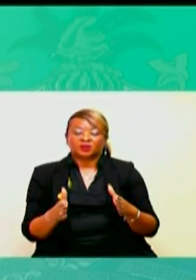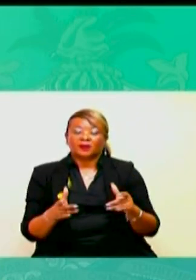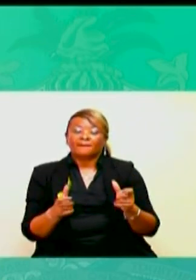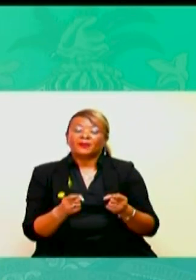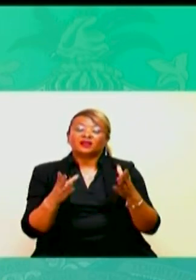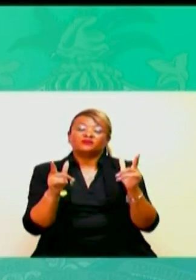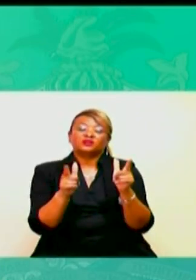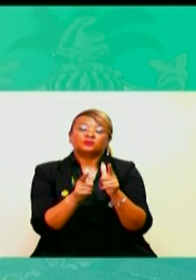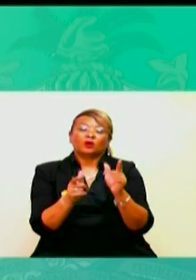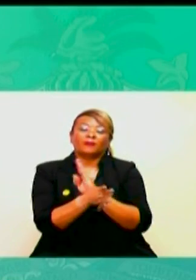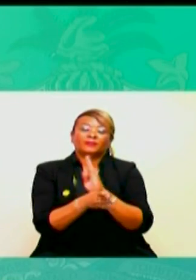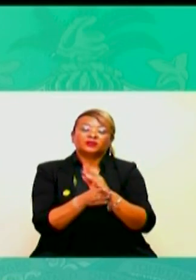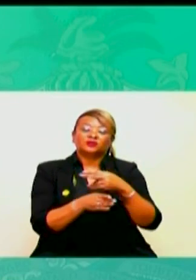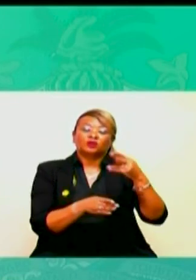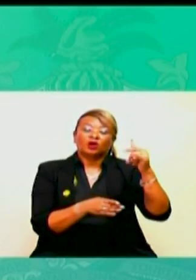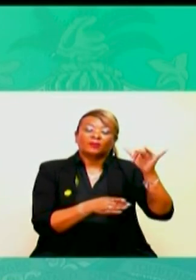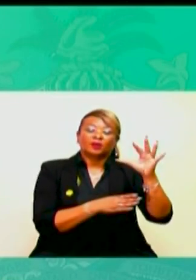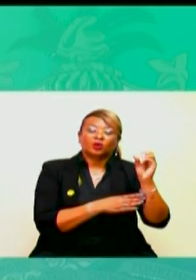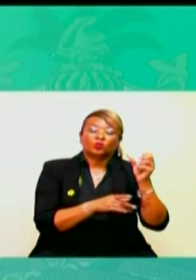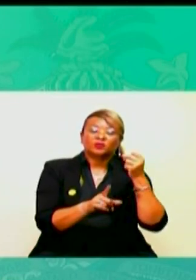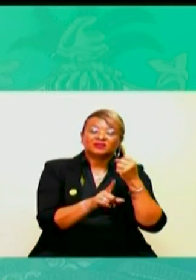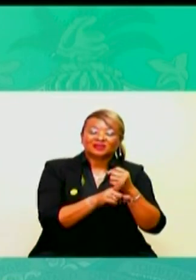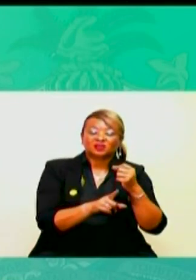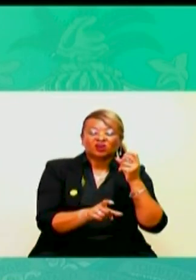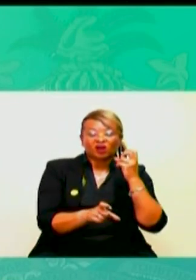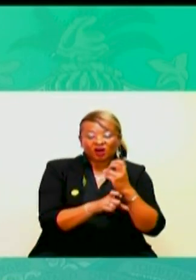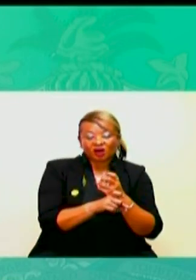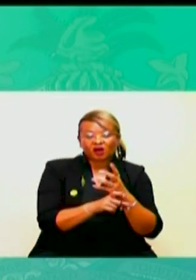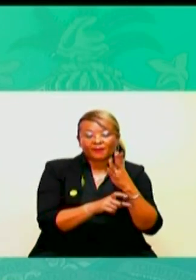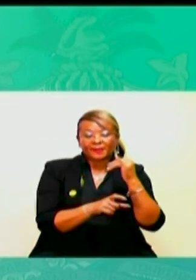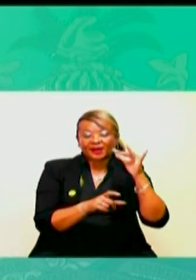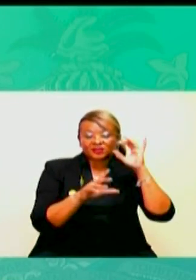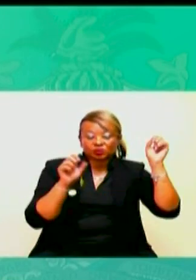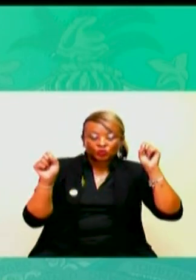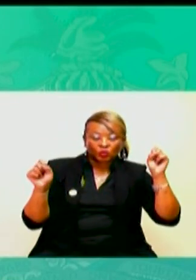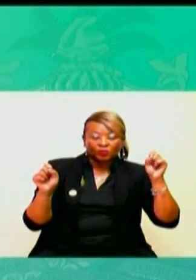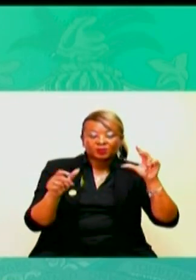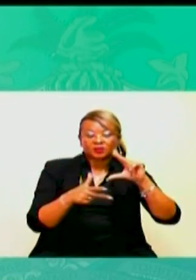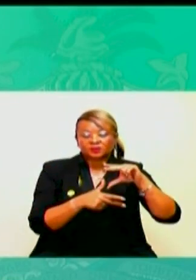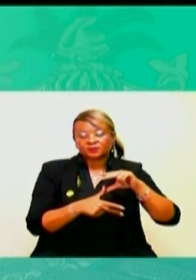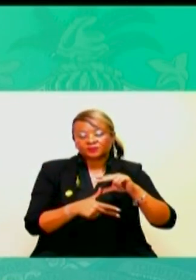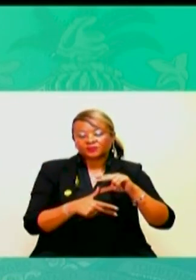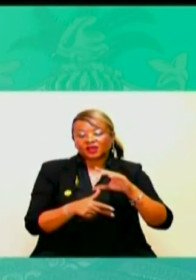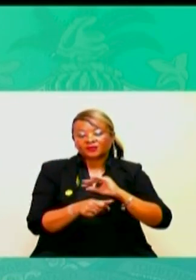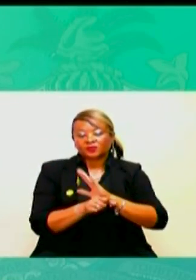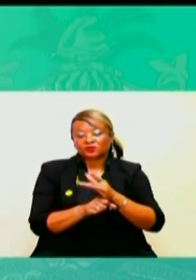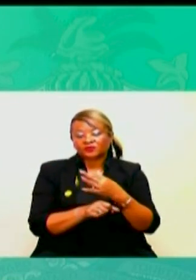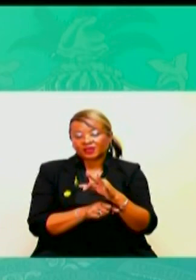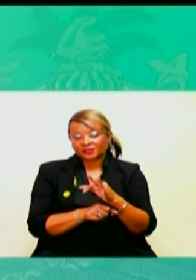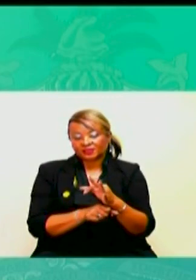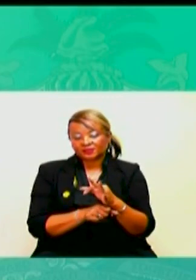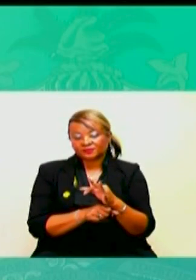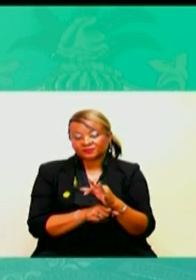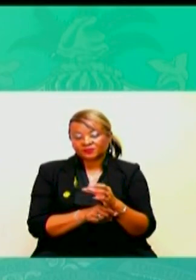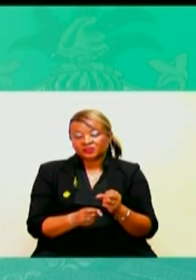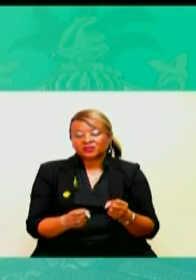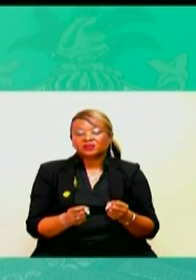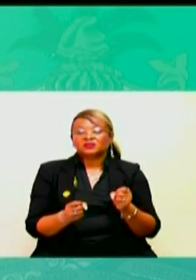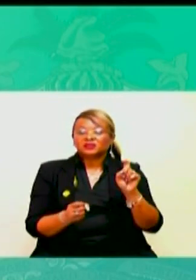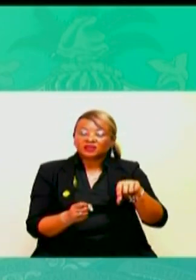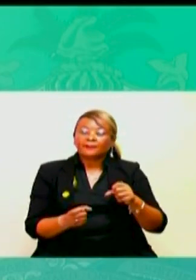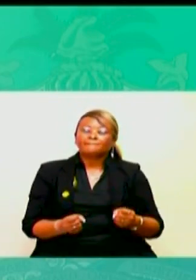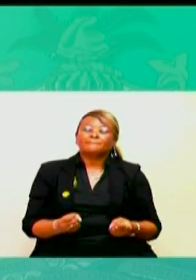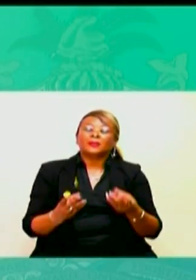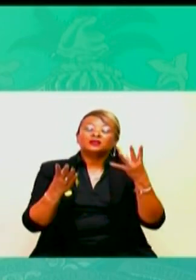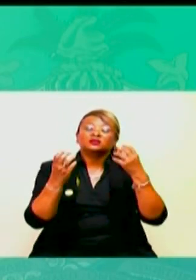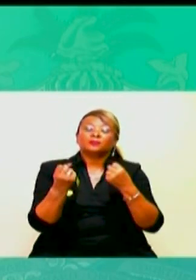businesses in North Abaco were hit hard by the storm and pandemic and are in need of much support and